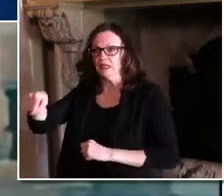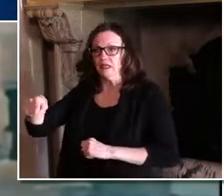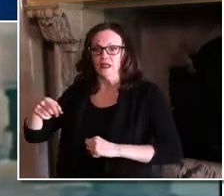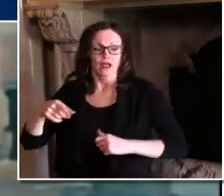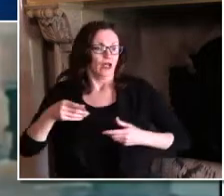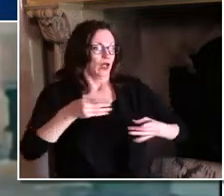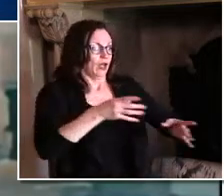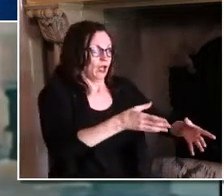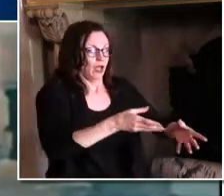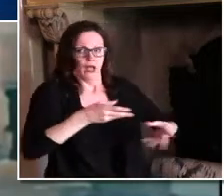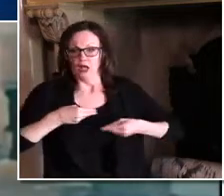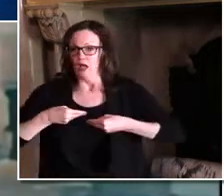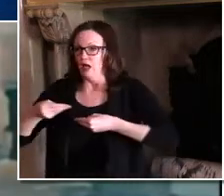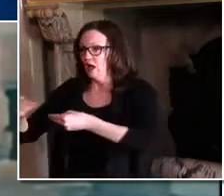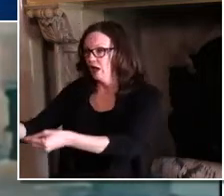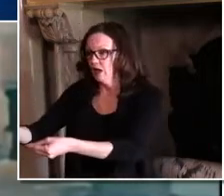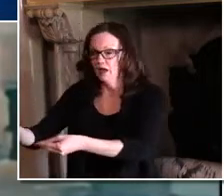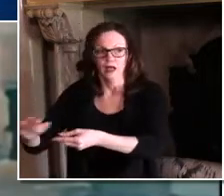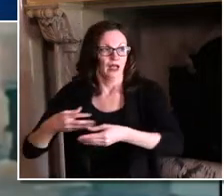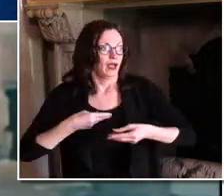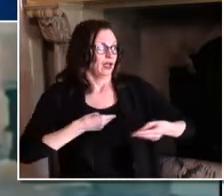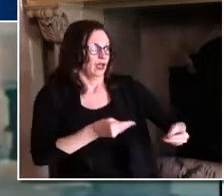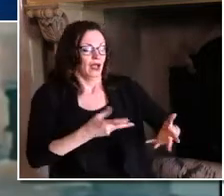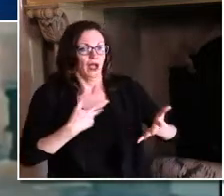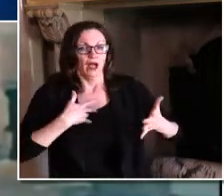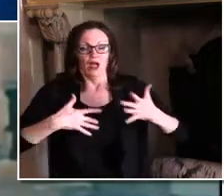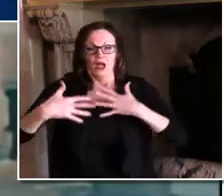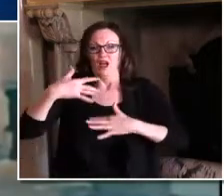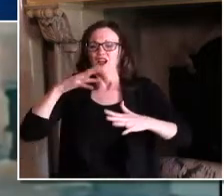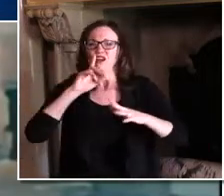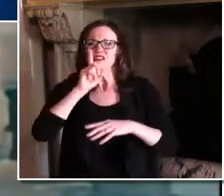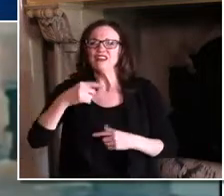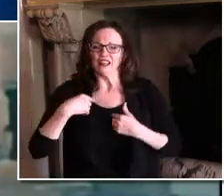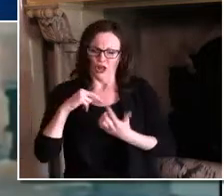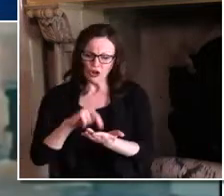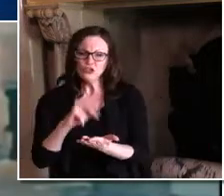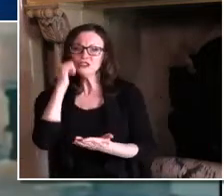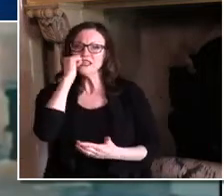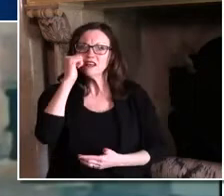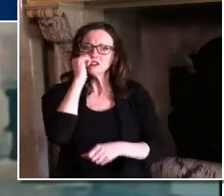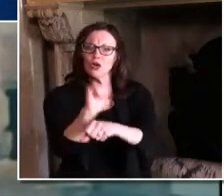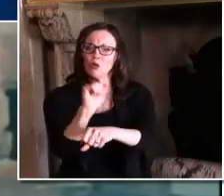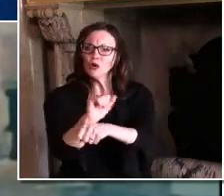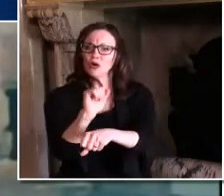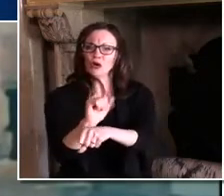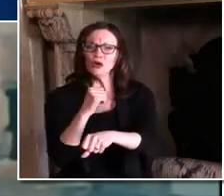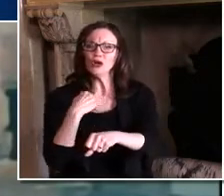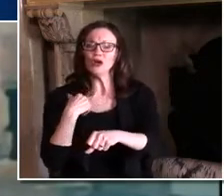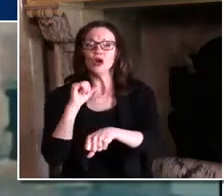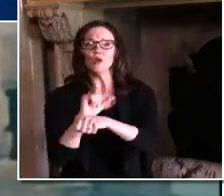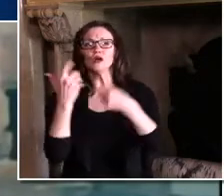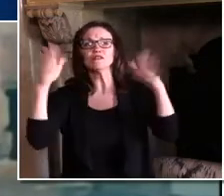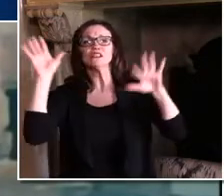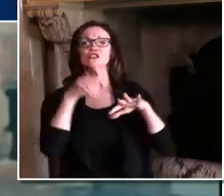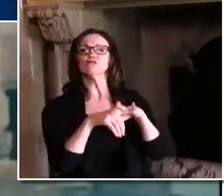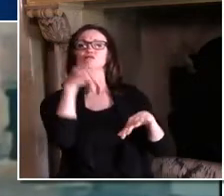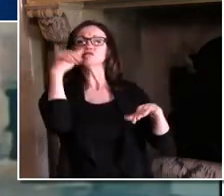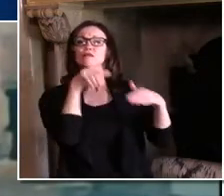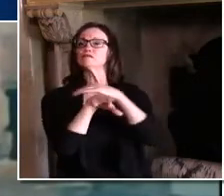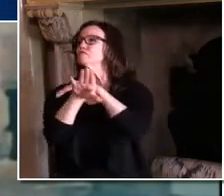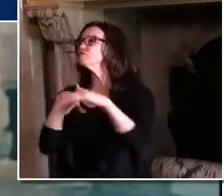have brought the virus into my home? Can just one accidental breach be enough to infect myself and my loved